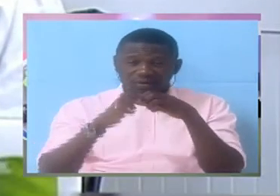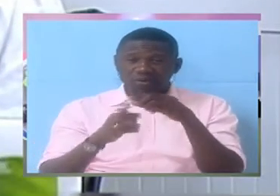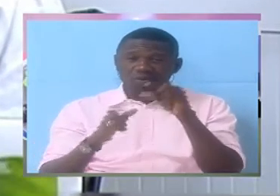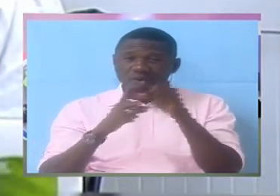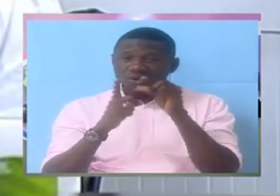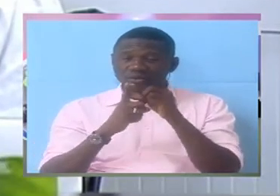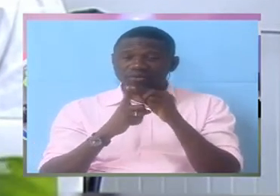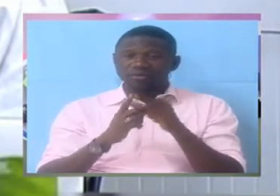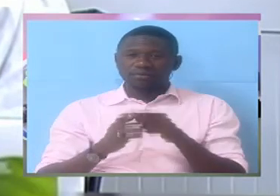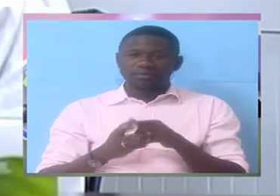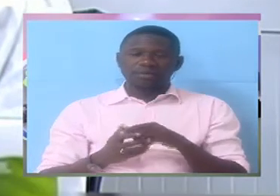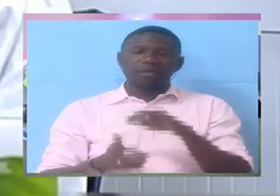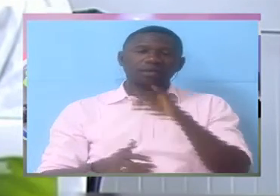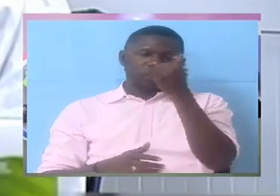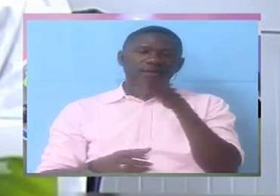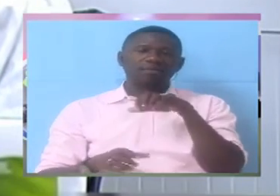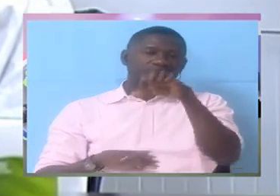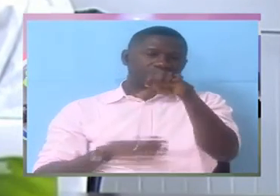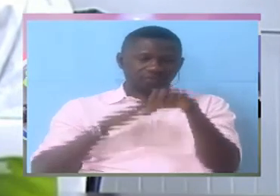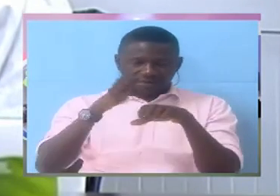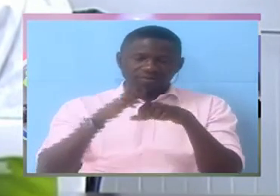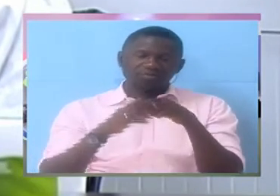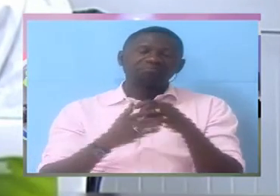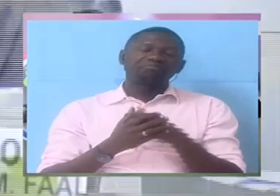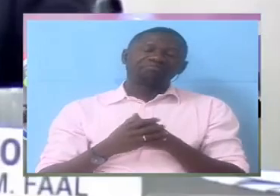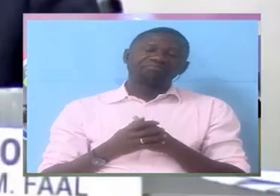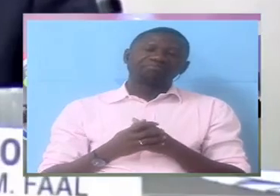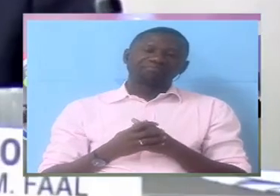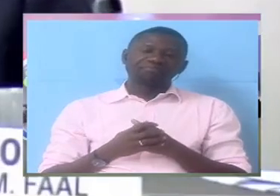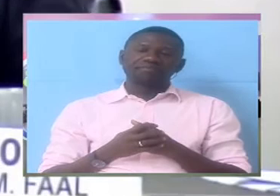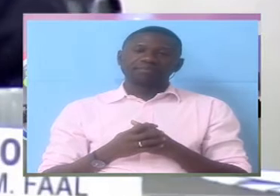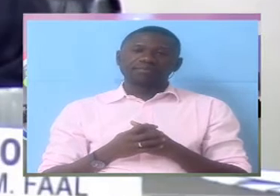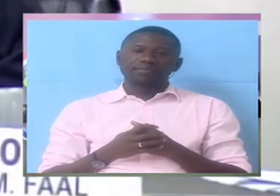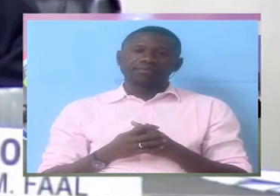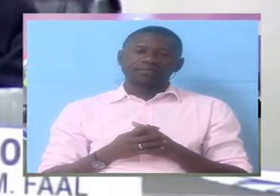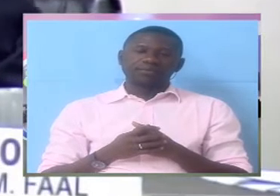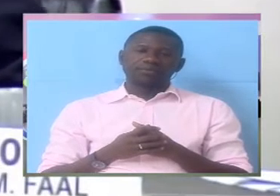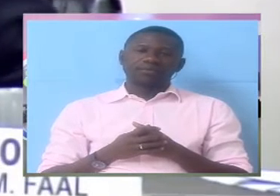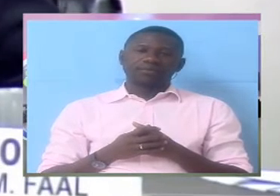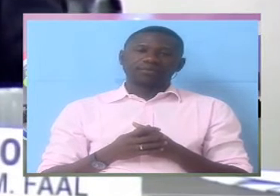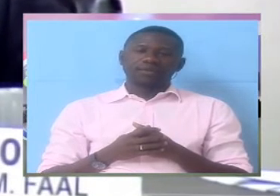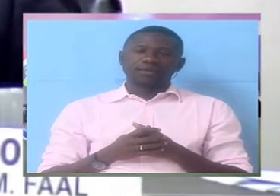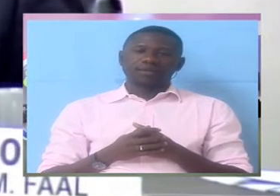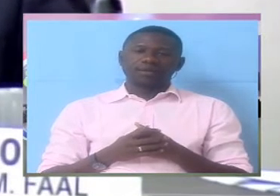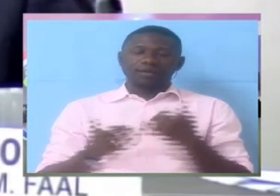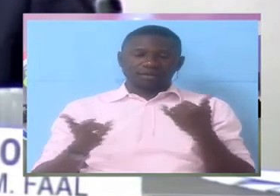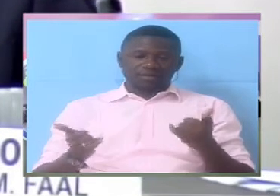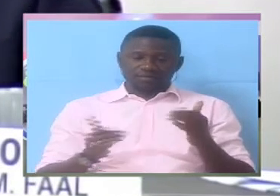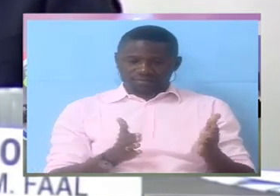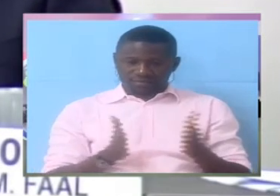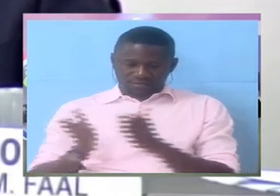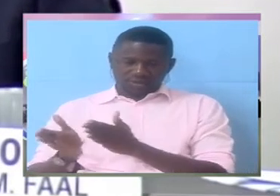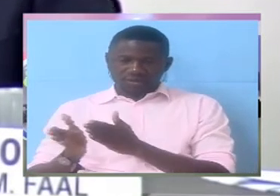yalon ko kuma soto balol. Falsehood. Ah, o mu kuma soto balol te. Now let's talk about Ibrahima Baro.